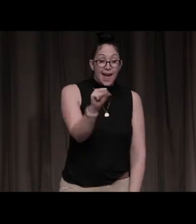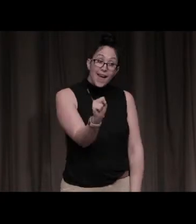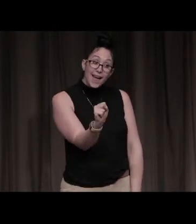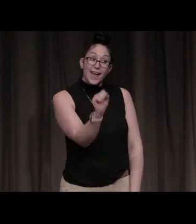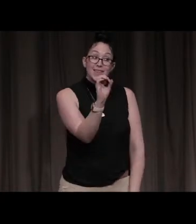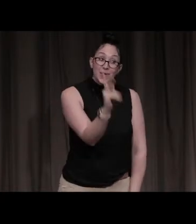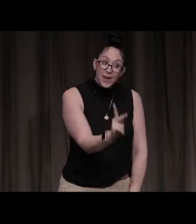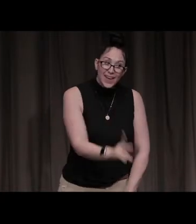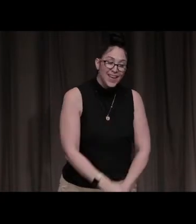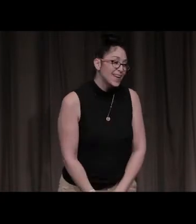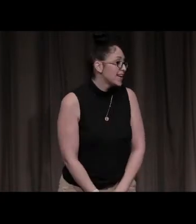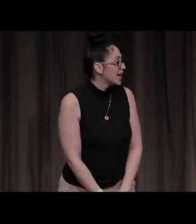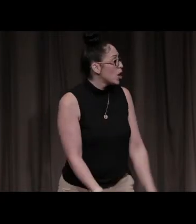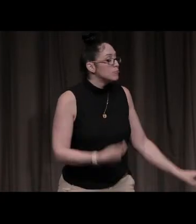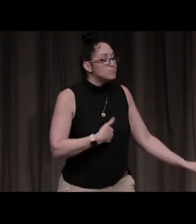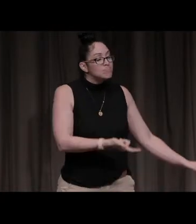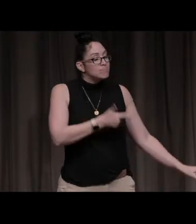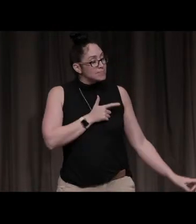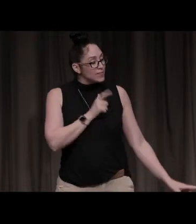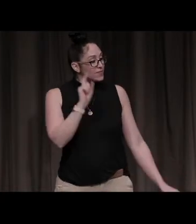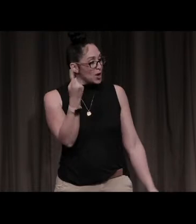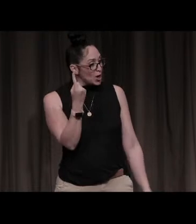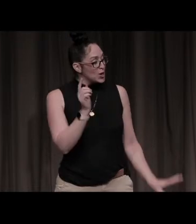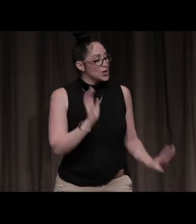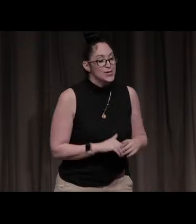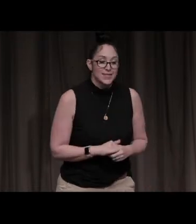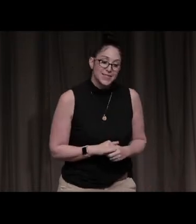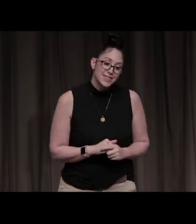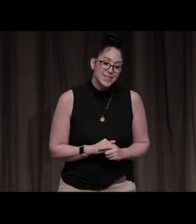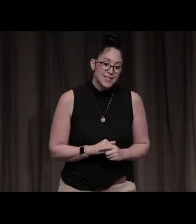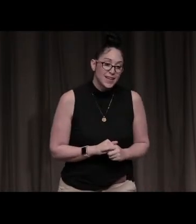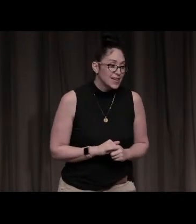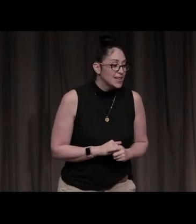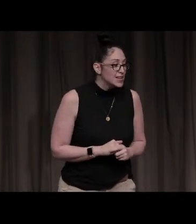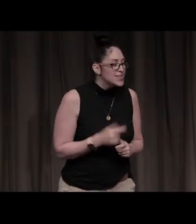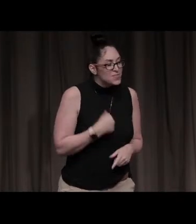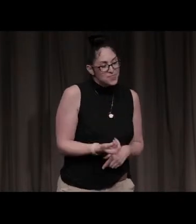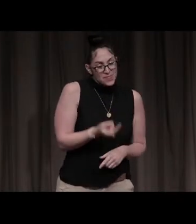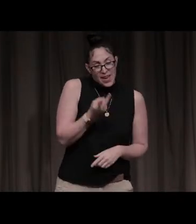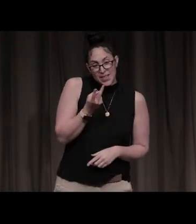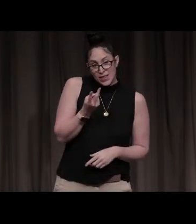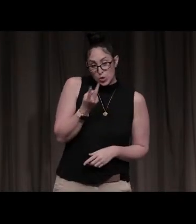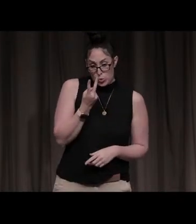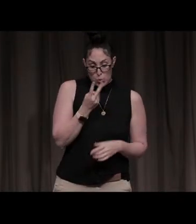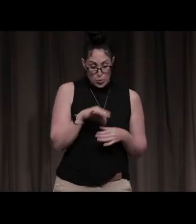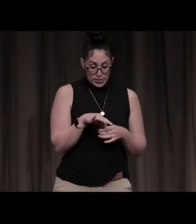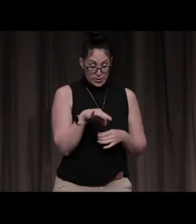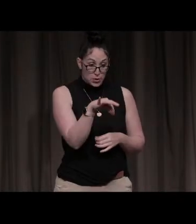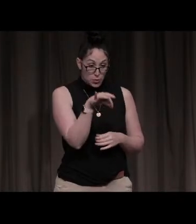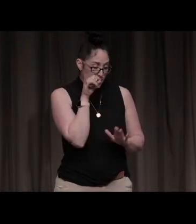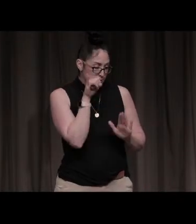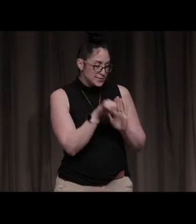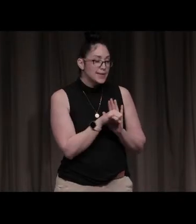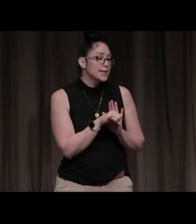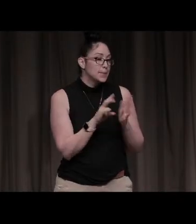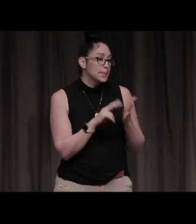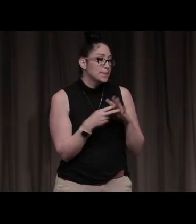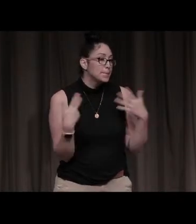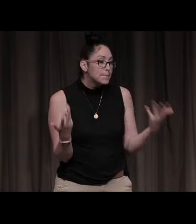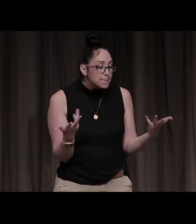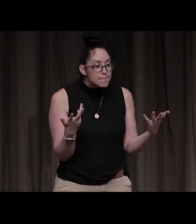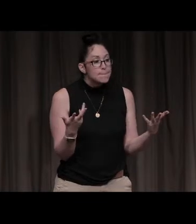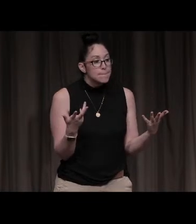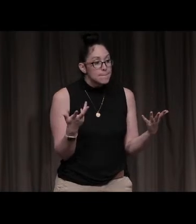I'll go first. I think we can both answer this. But yeah, I think two-spirit identity is something that's really fundamental